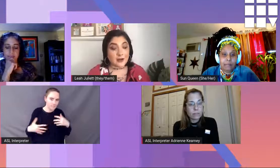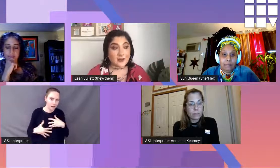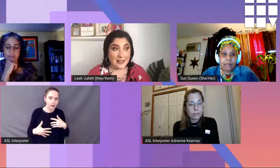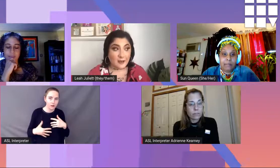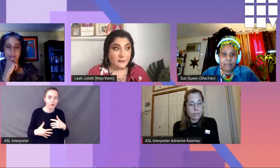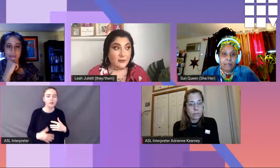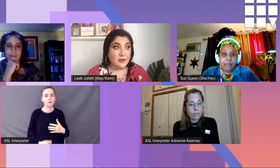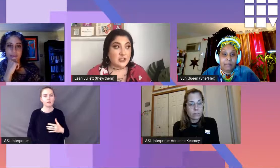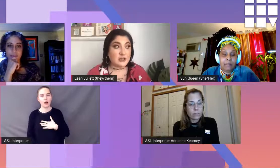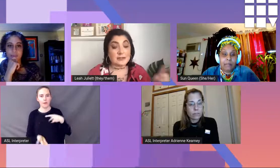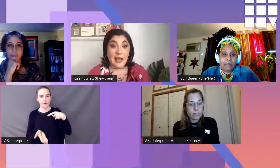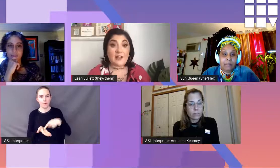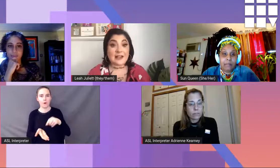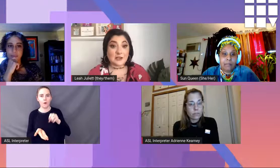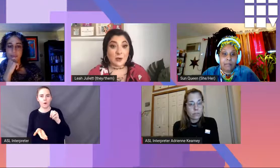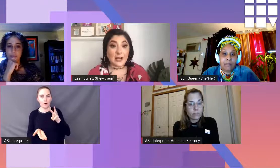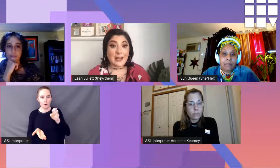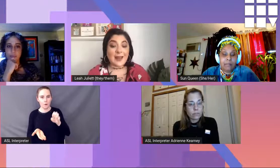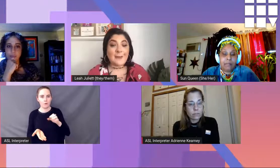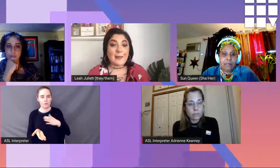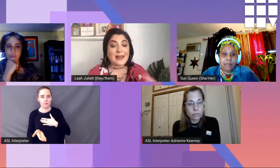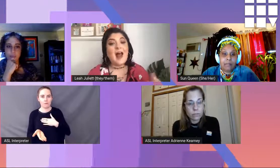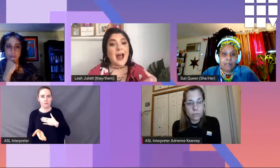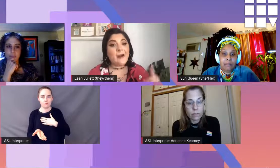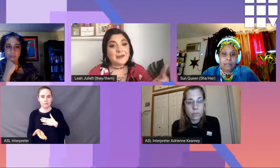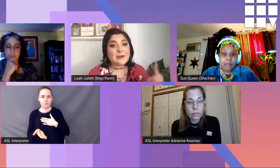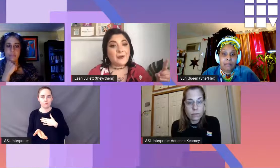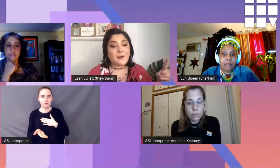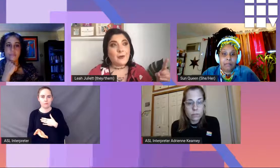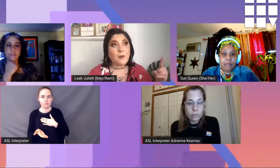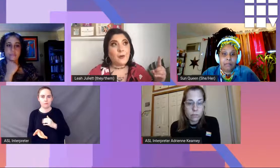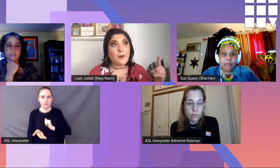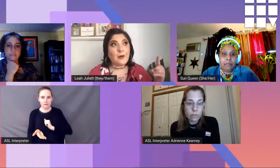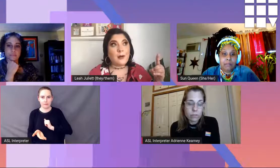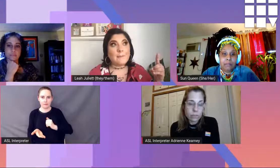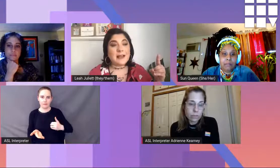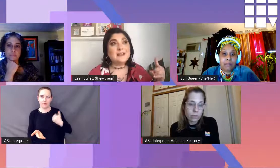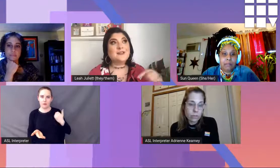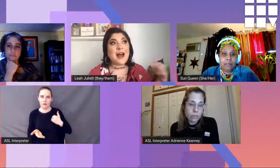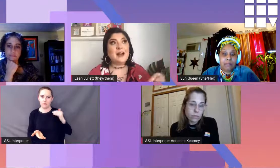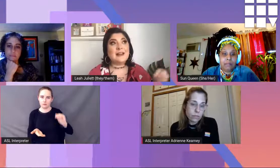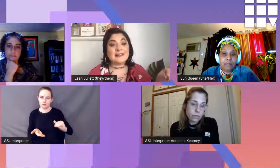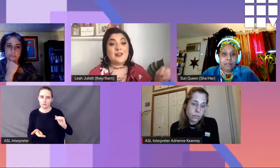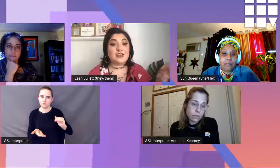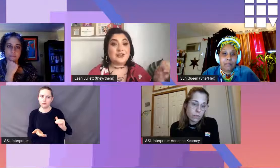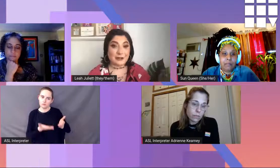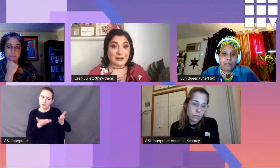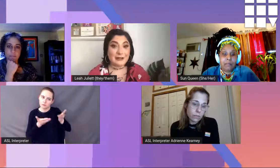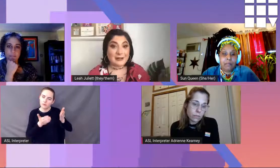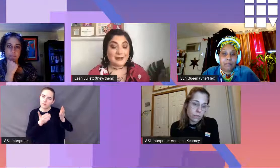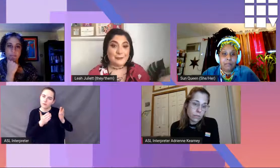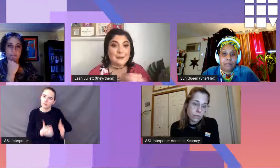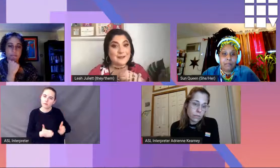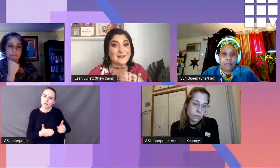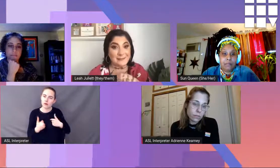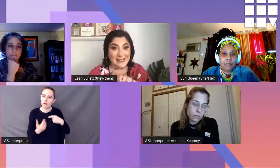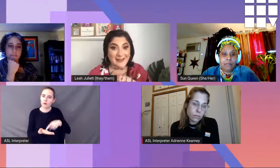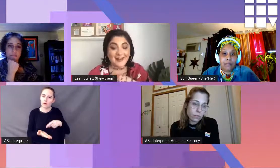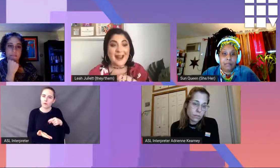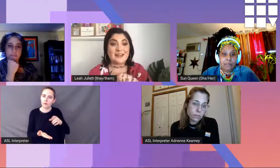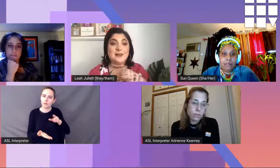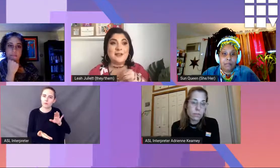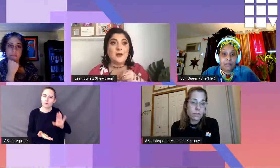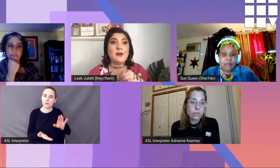to my younger self, to tell that story. And I also, because it's not just her who is also